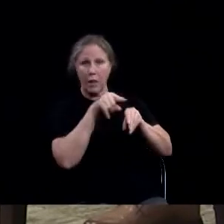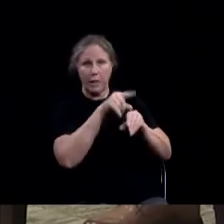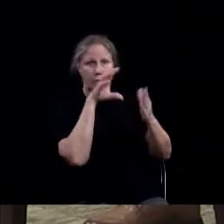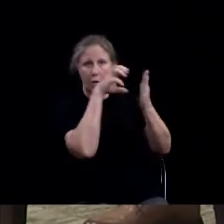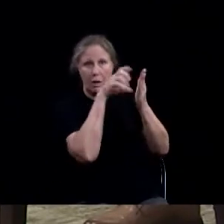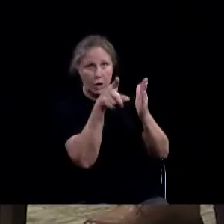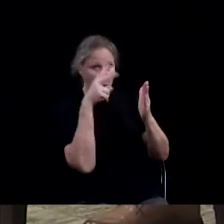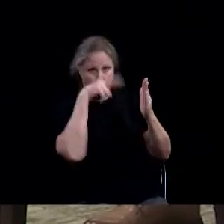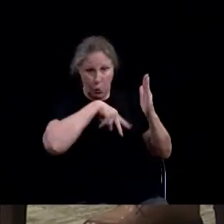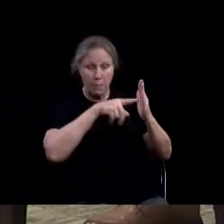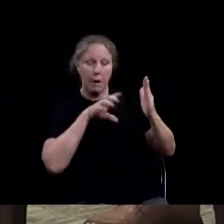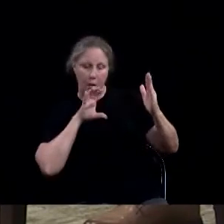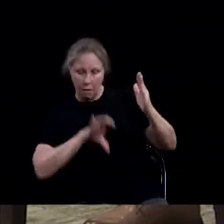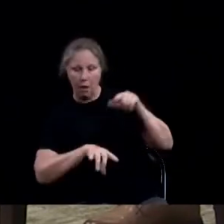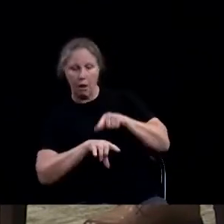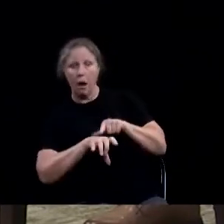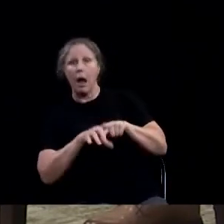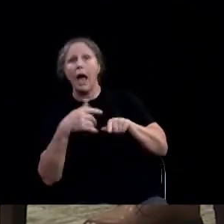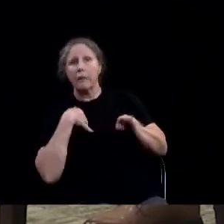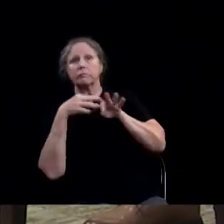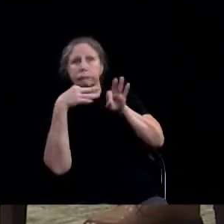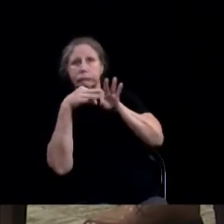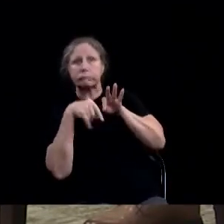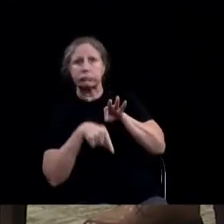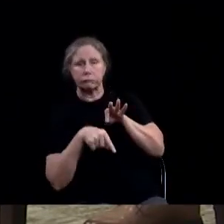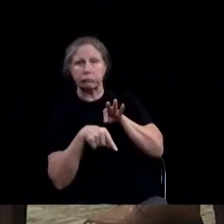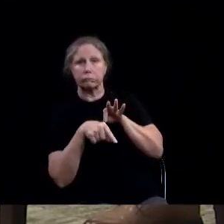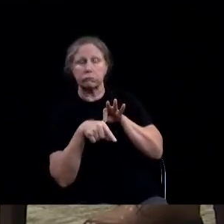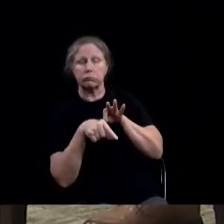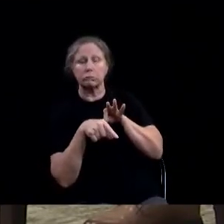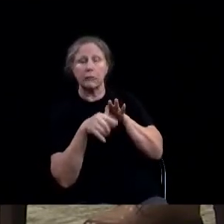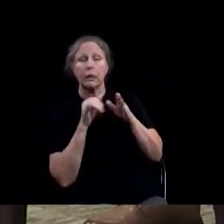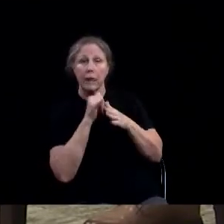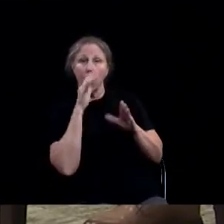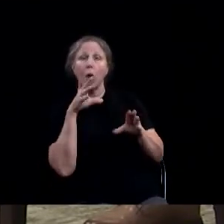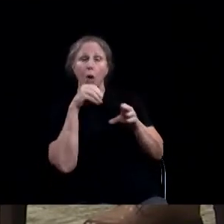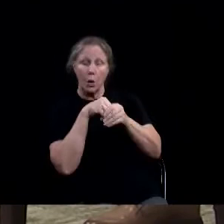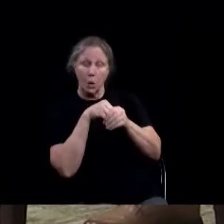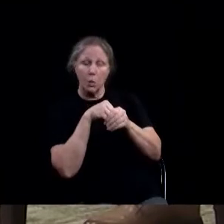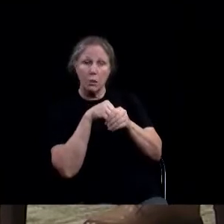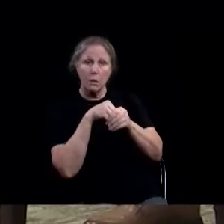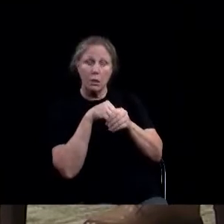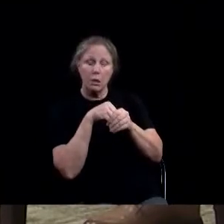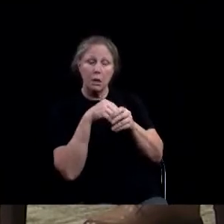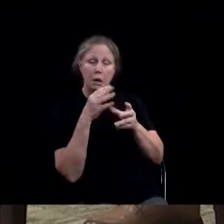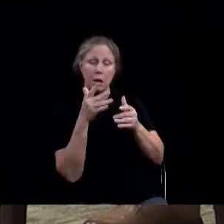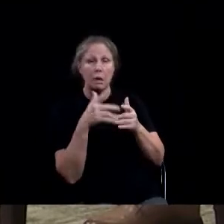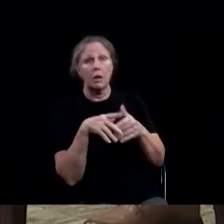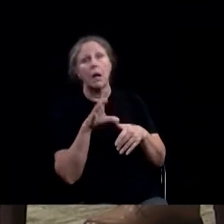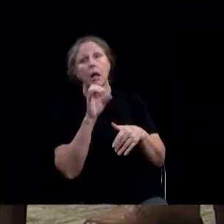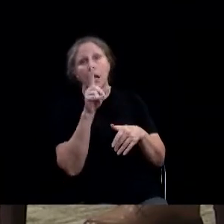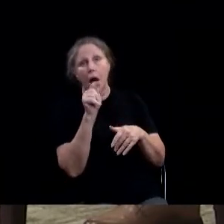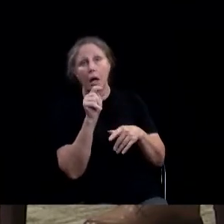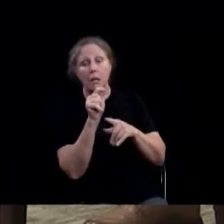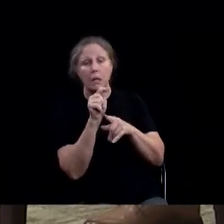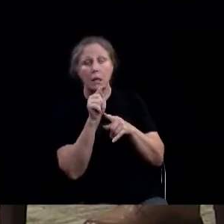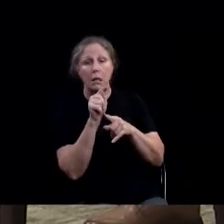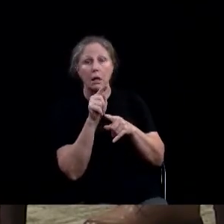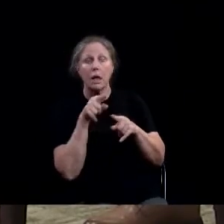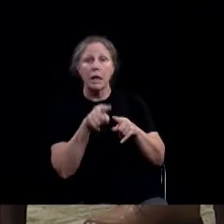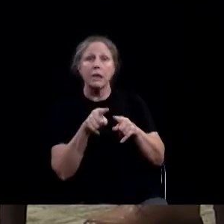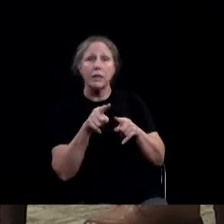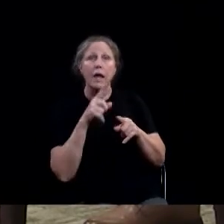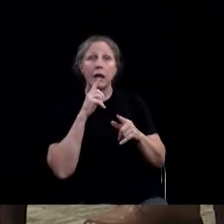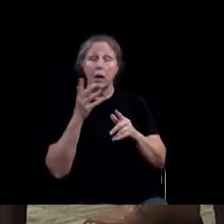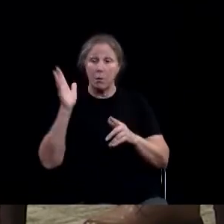ordinance, and that would include lots that have an approved preliminary plat, tracts of land that have not been